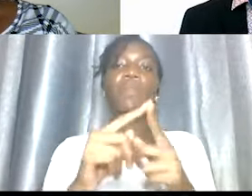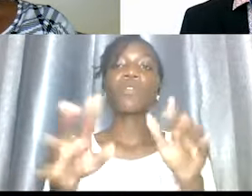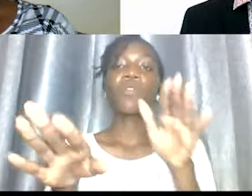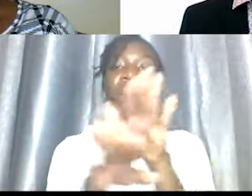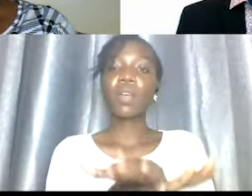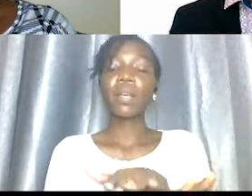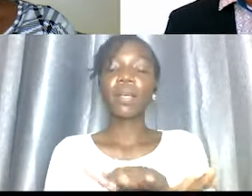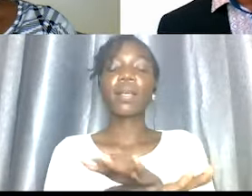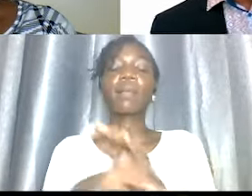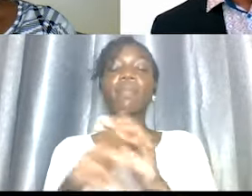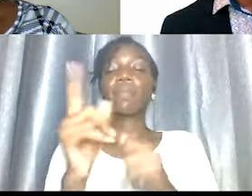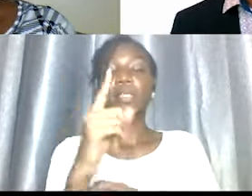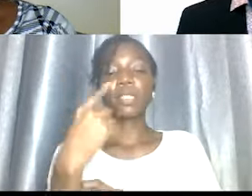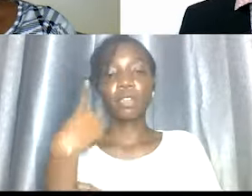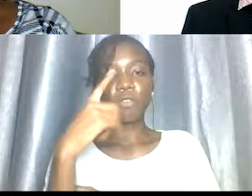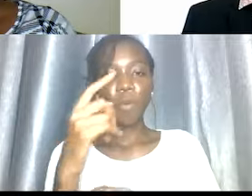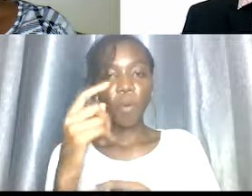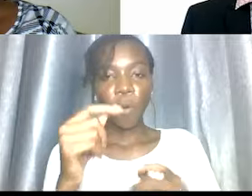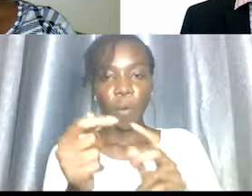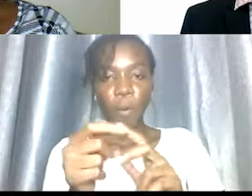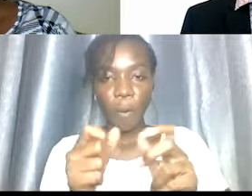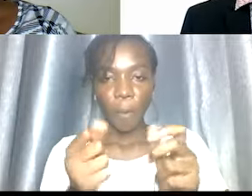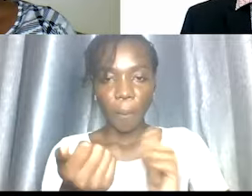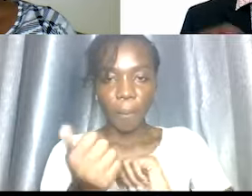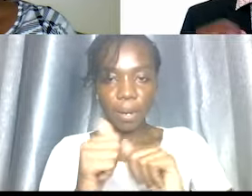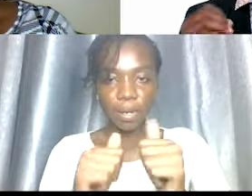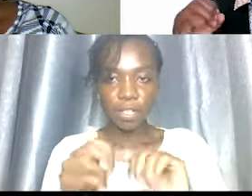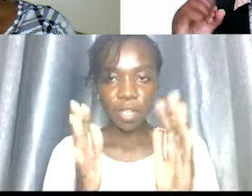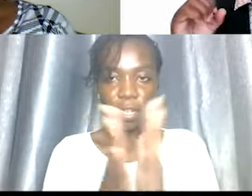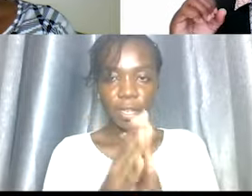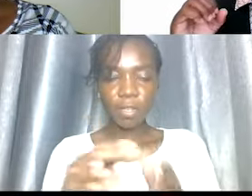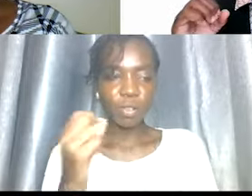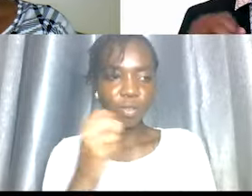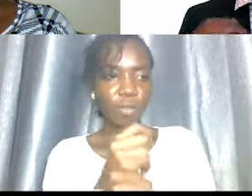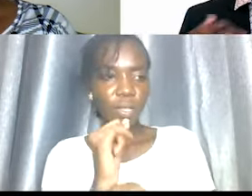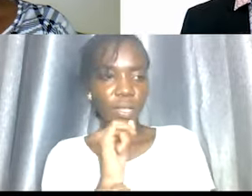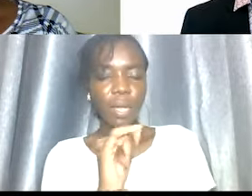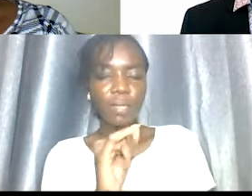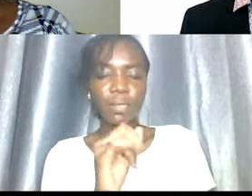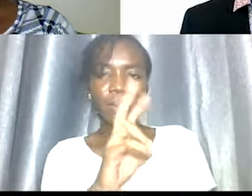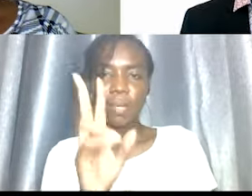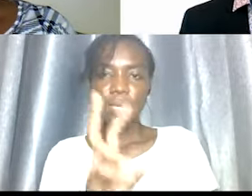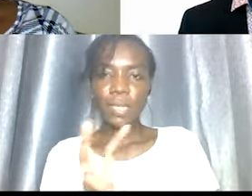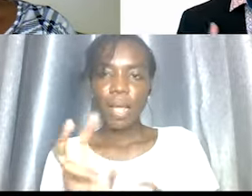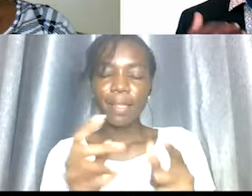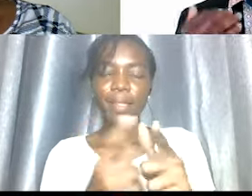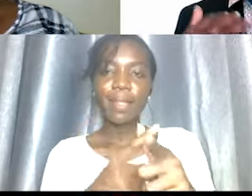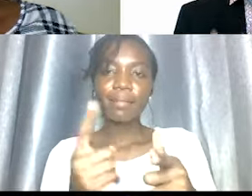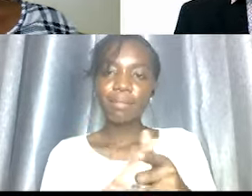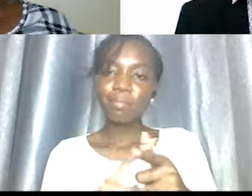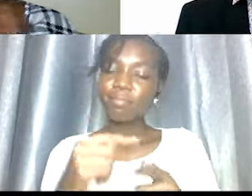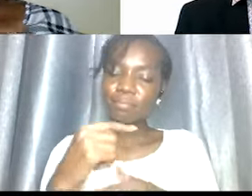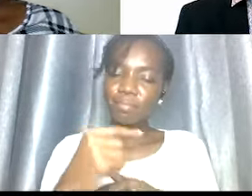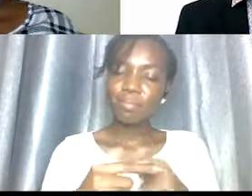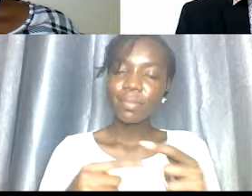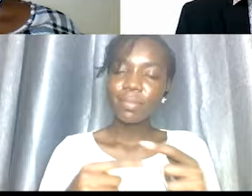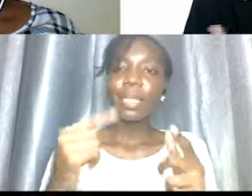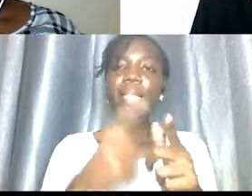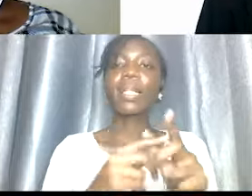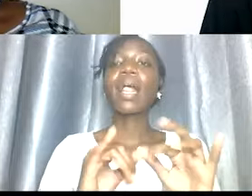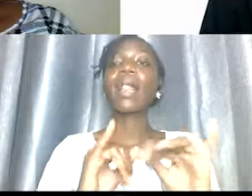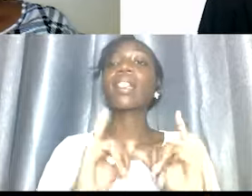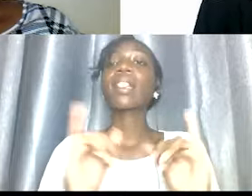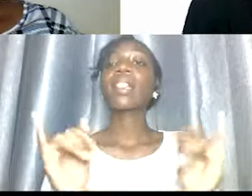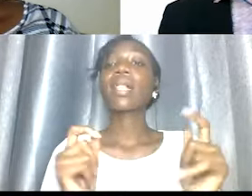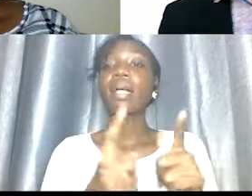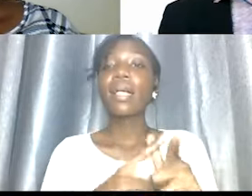franchise operations, because we expanded from Domino's Pizza and we added Dunkin' Donuts and Dairy Queen. That's how I know